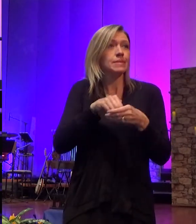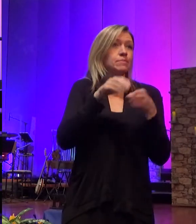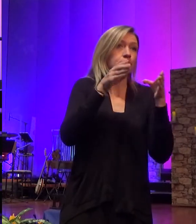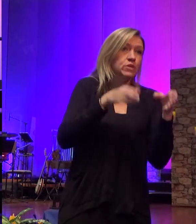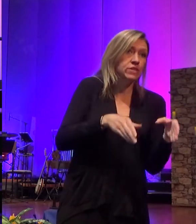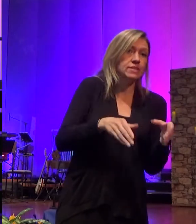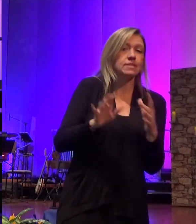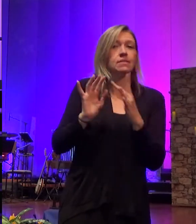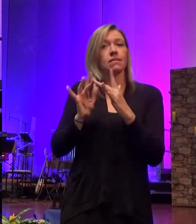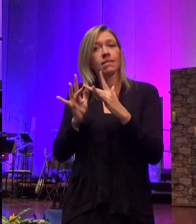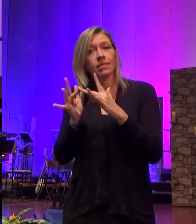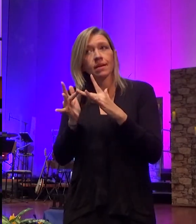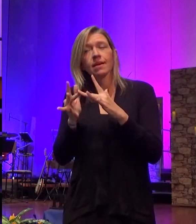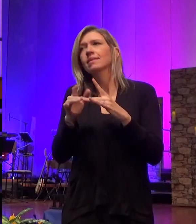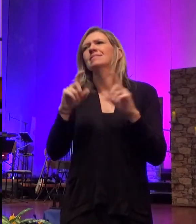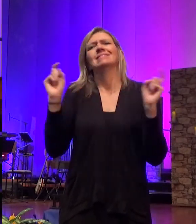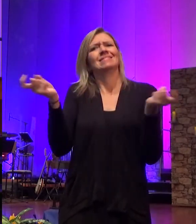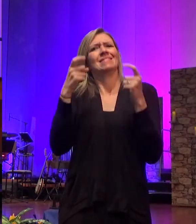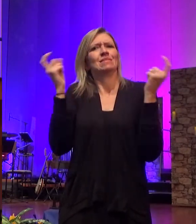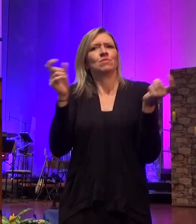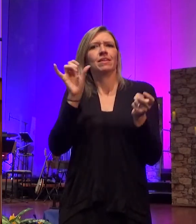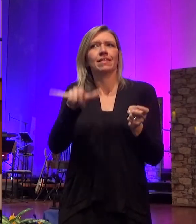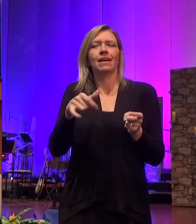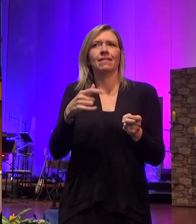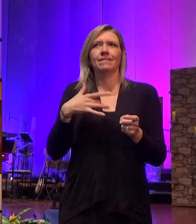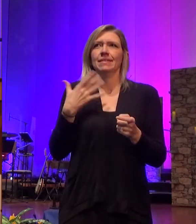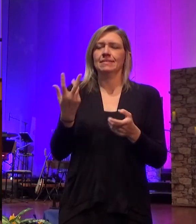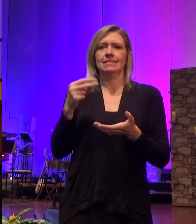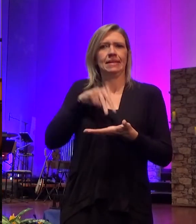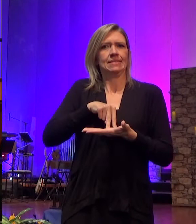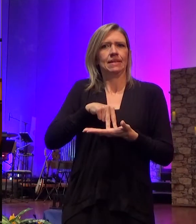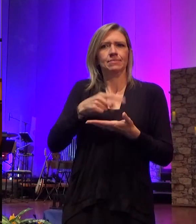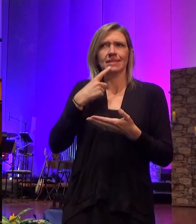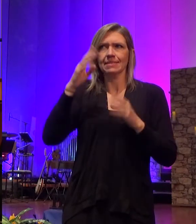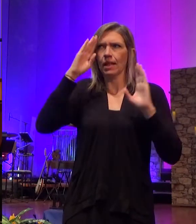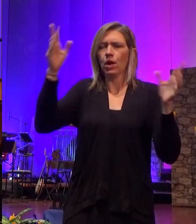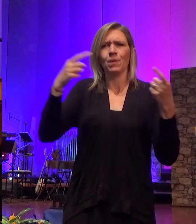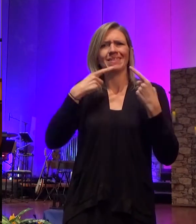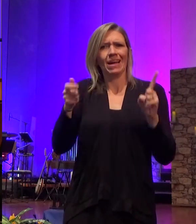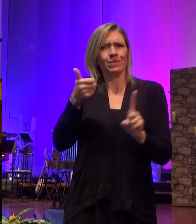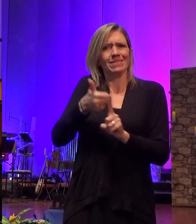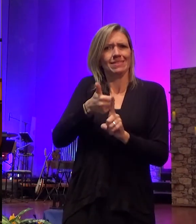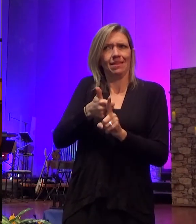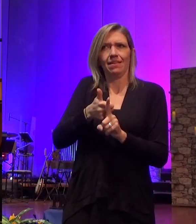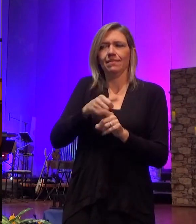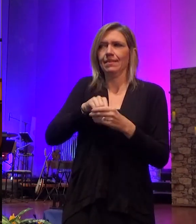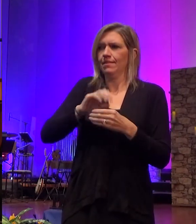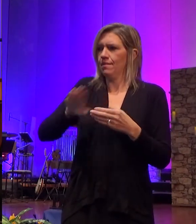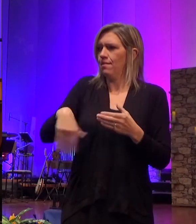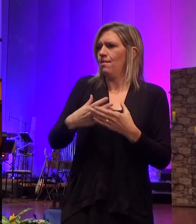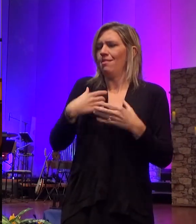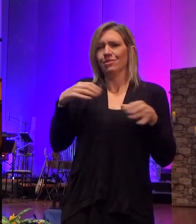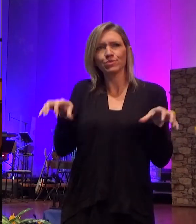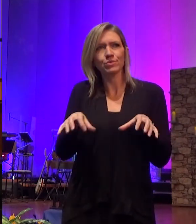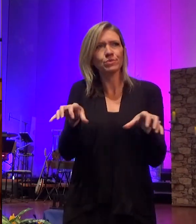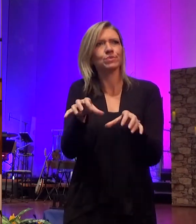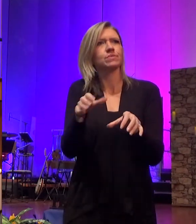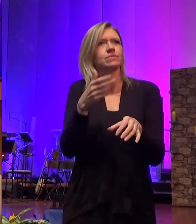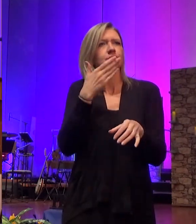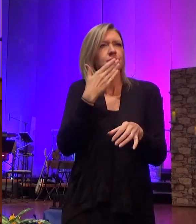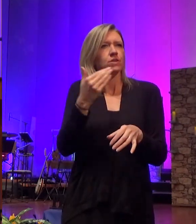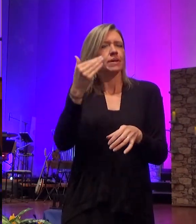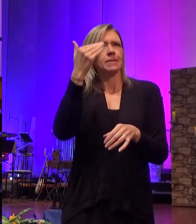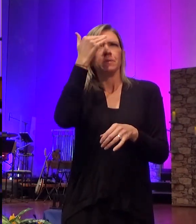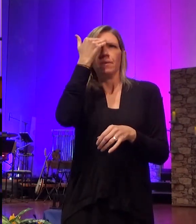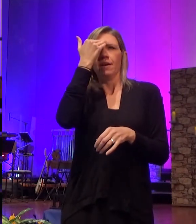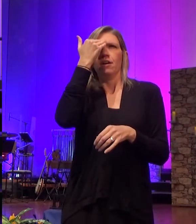online, and celebrate it, it stands up and says hello in our lives. It announces itself in all that we do. How good to be aware of it